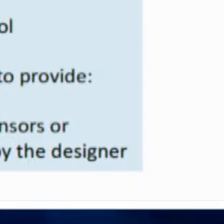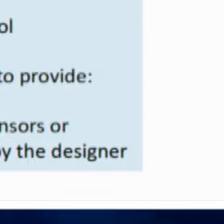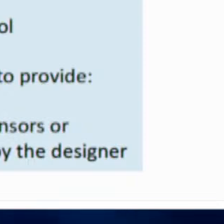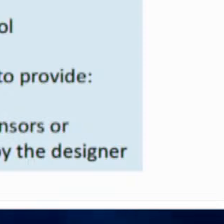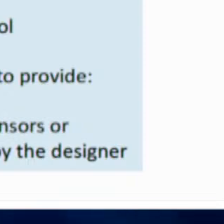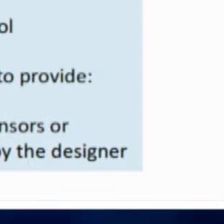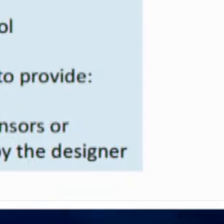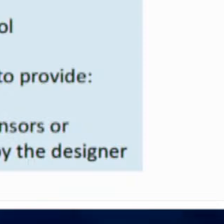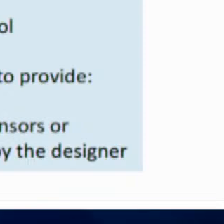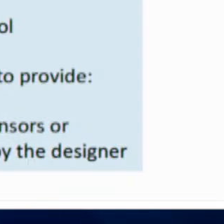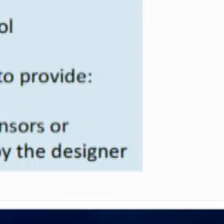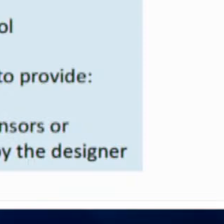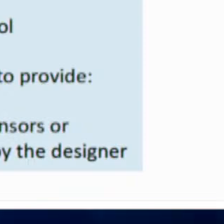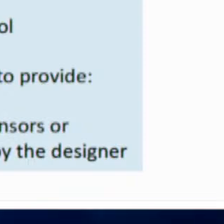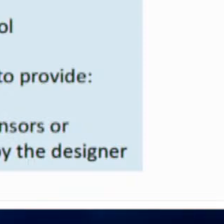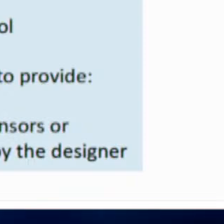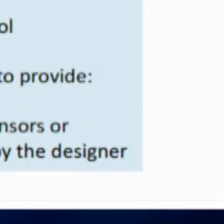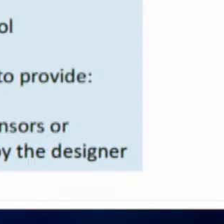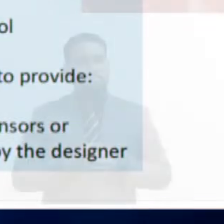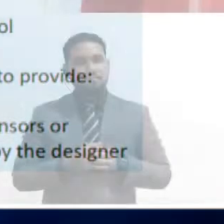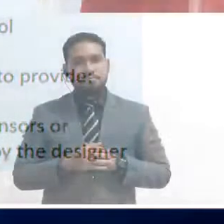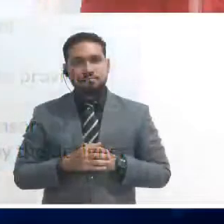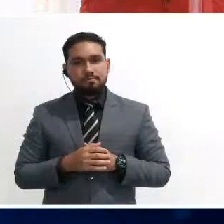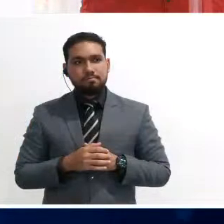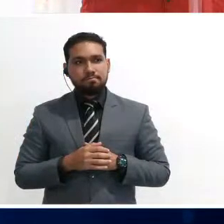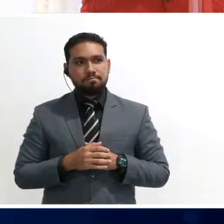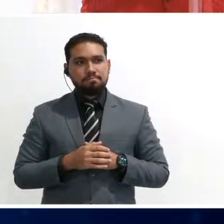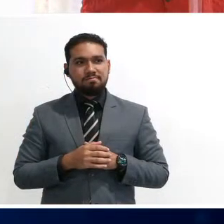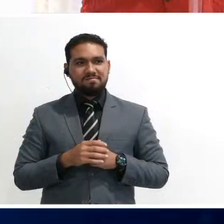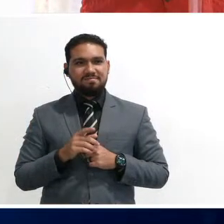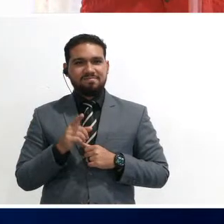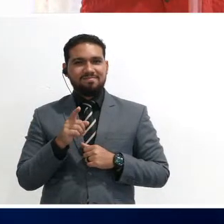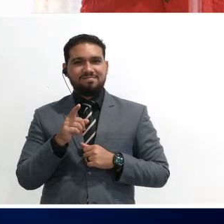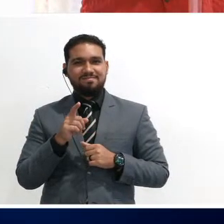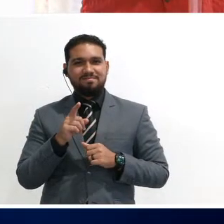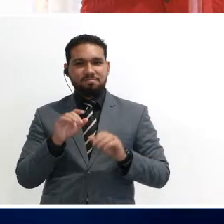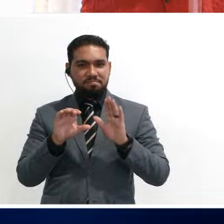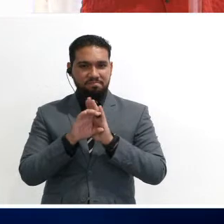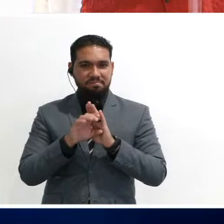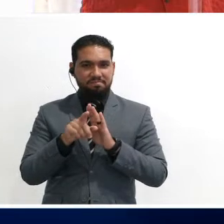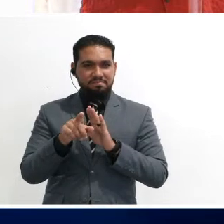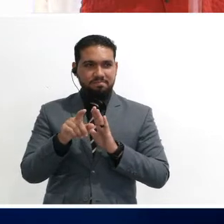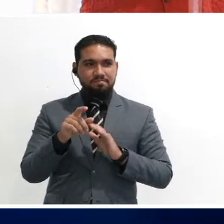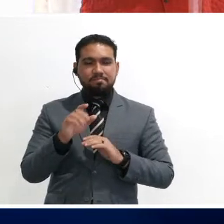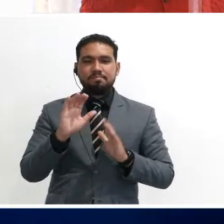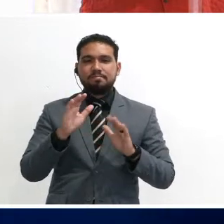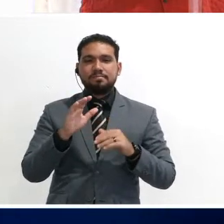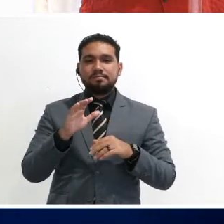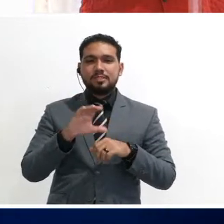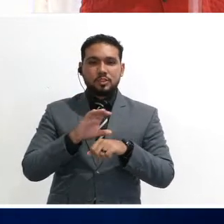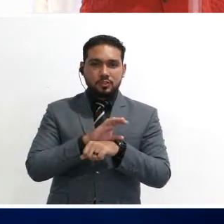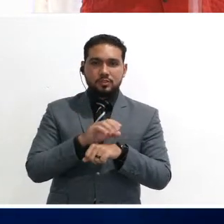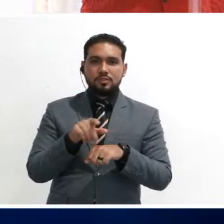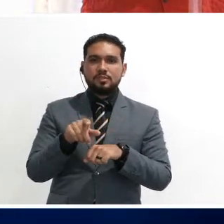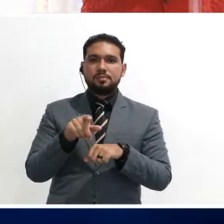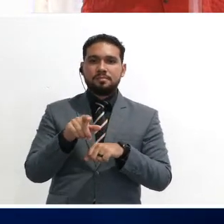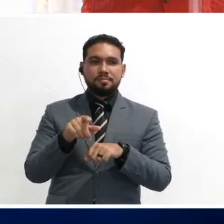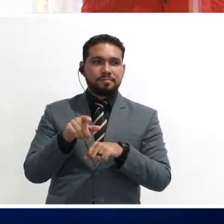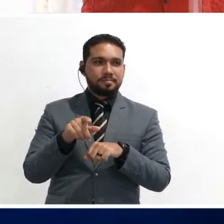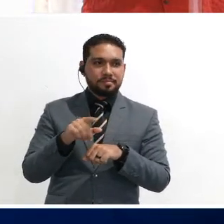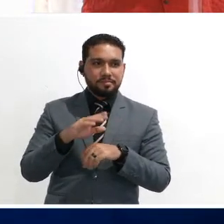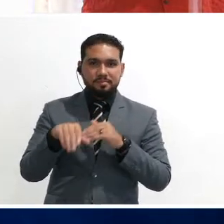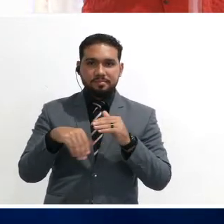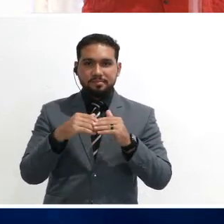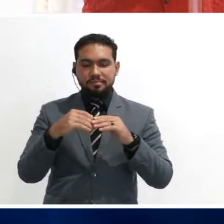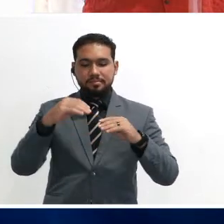So this is kind of a computer in a package, if you will. Essentially, all the functions, or most of the functions in a computer, can be put in a